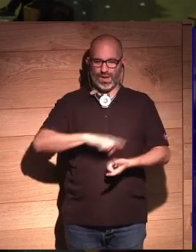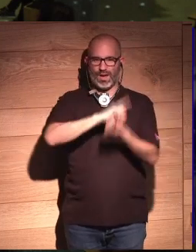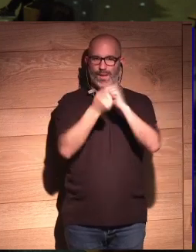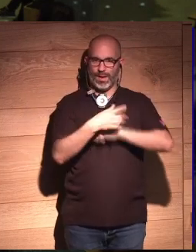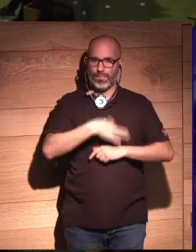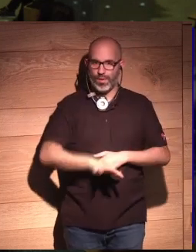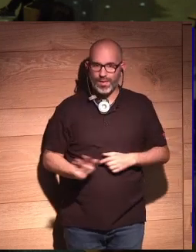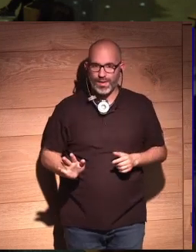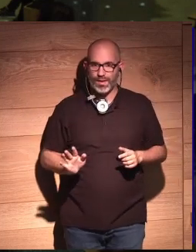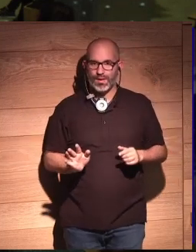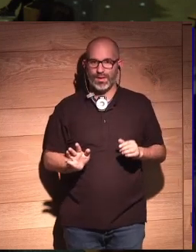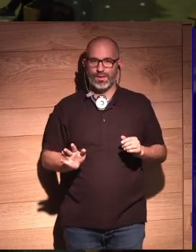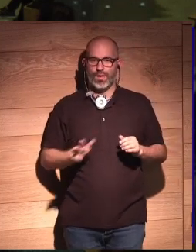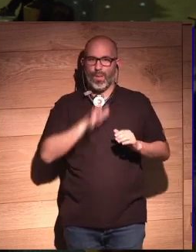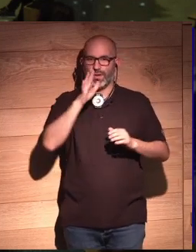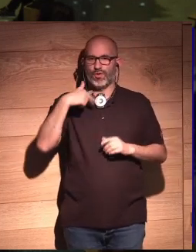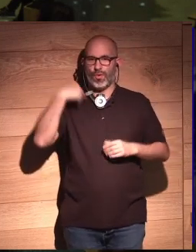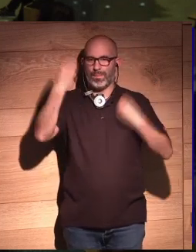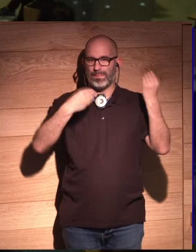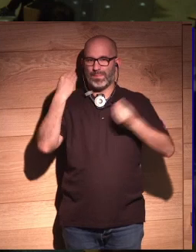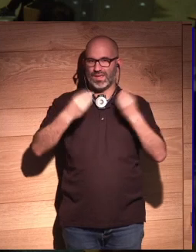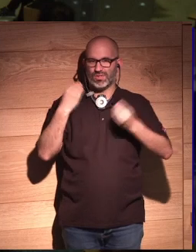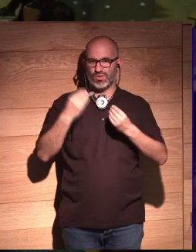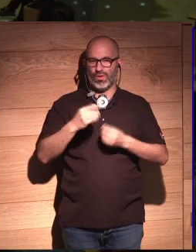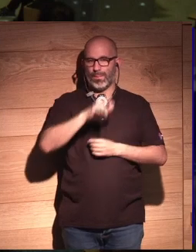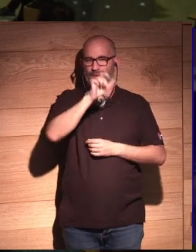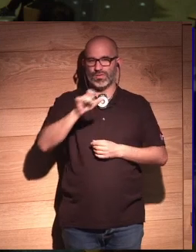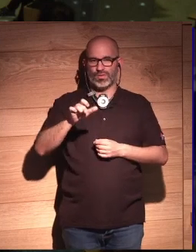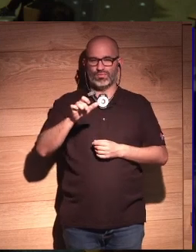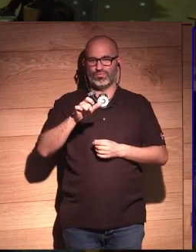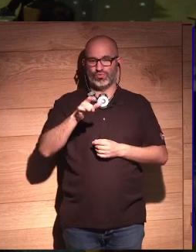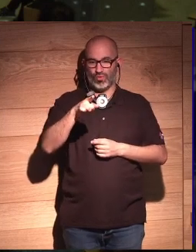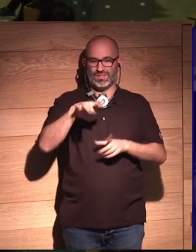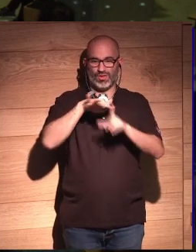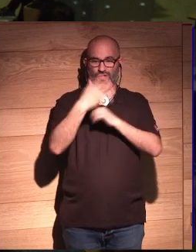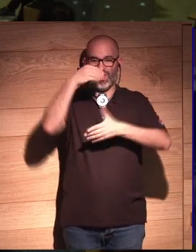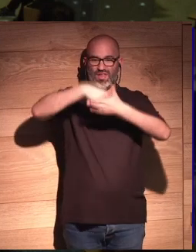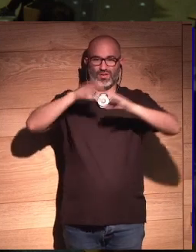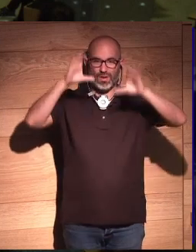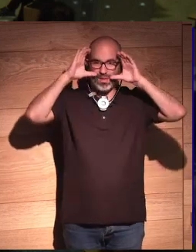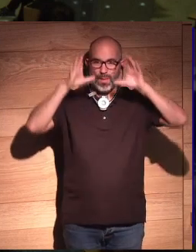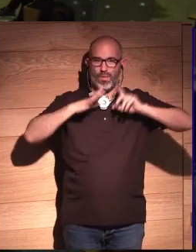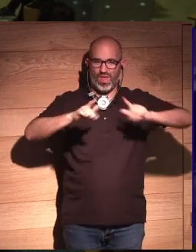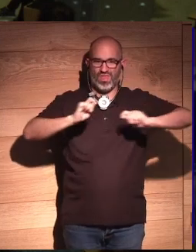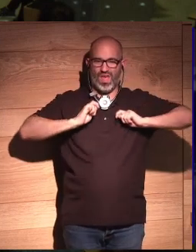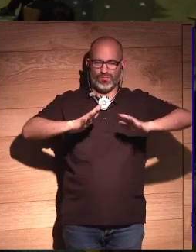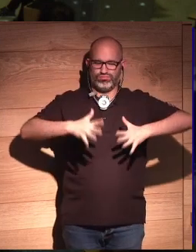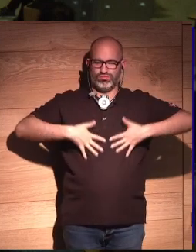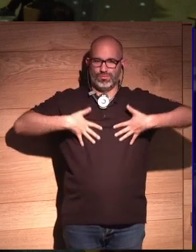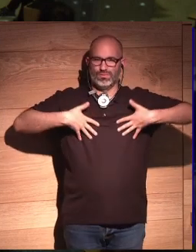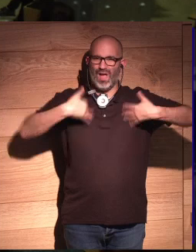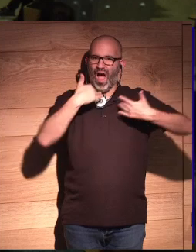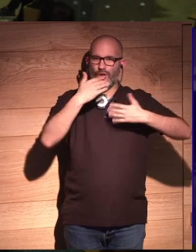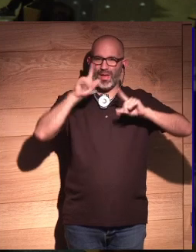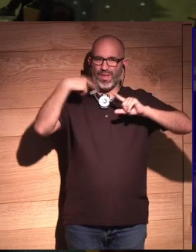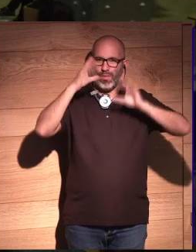make it your own, it has the ability to change you. But I don't know if that is the case with virtual reality. And